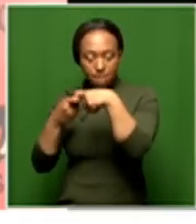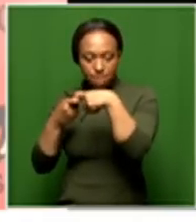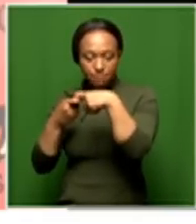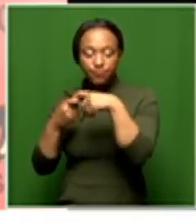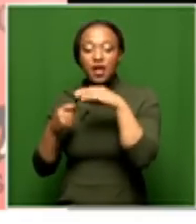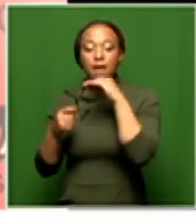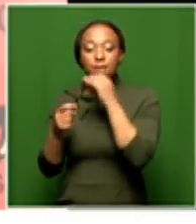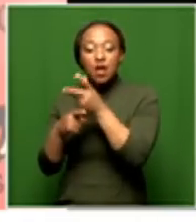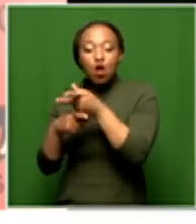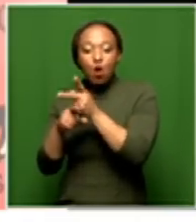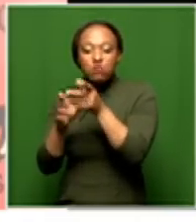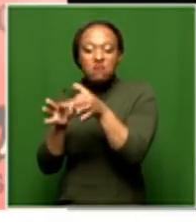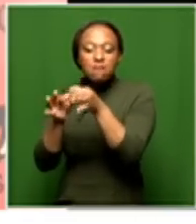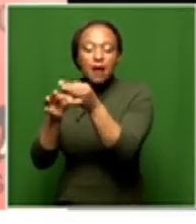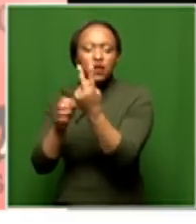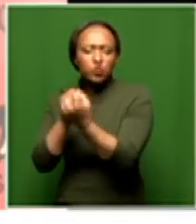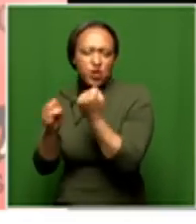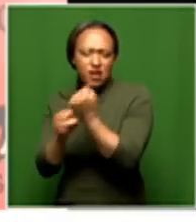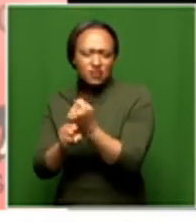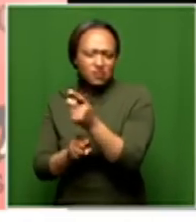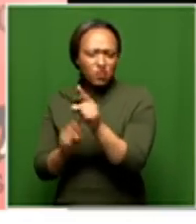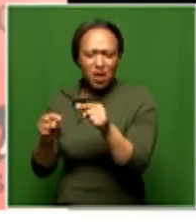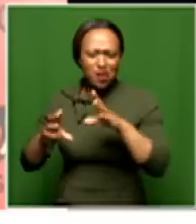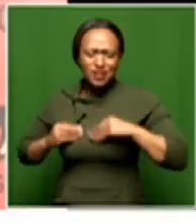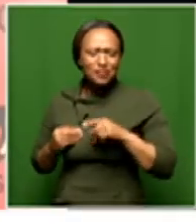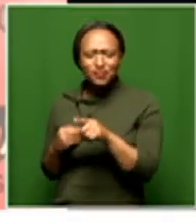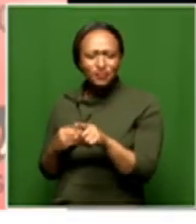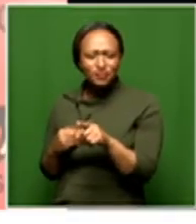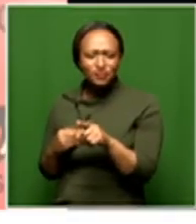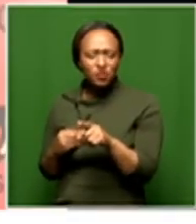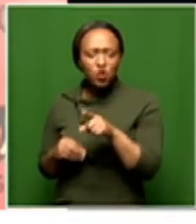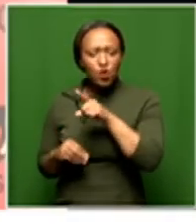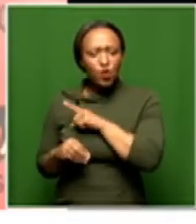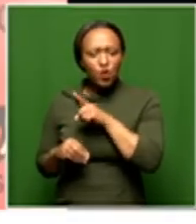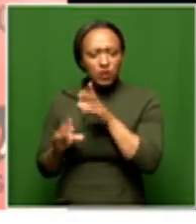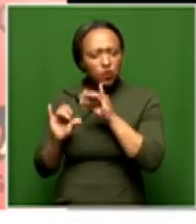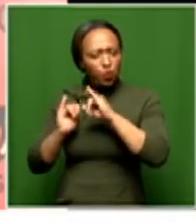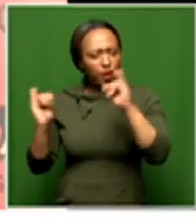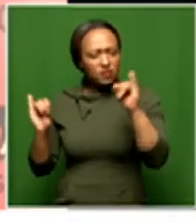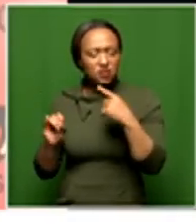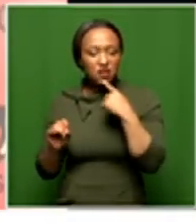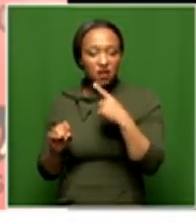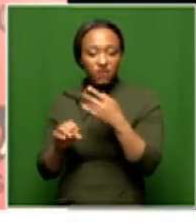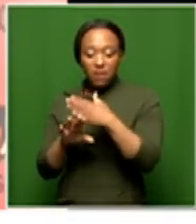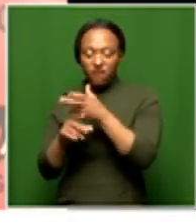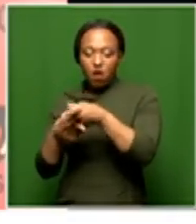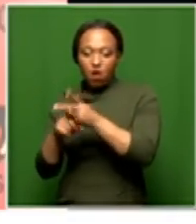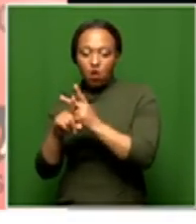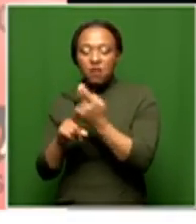is extended by 2 years, which is completely unacceptable. It's much worse than if your loan was left